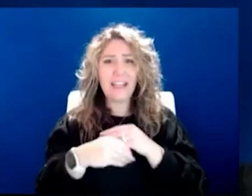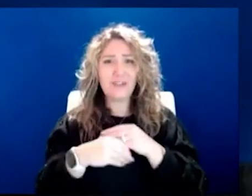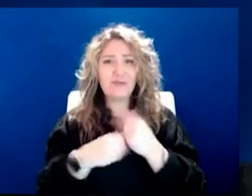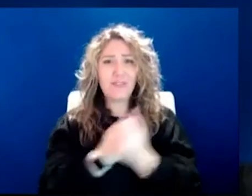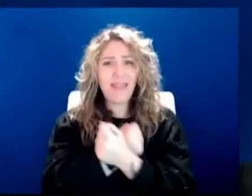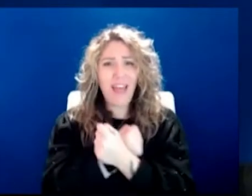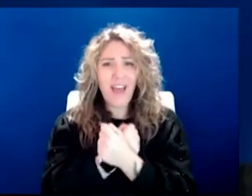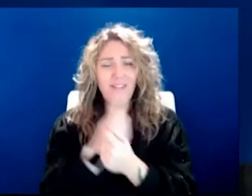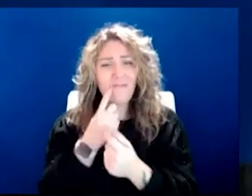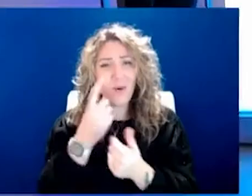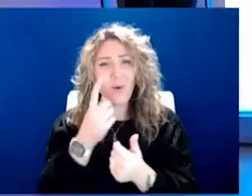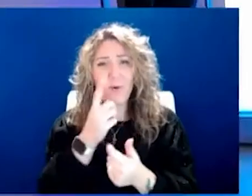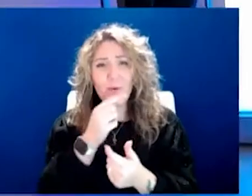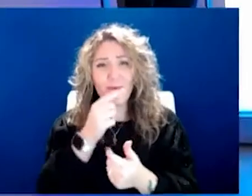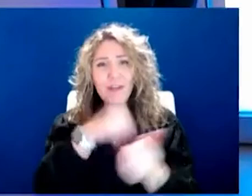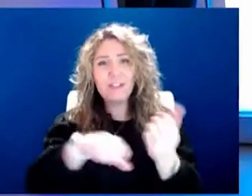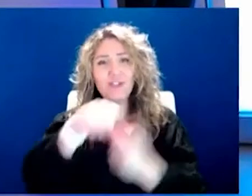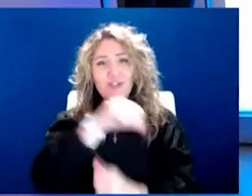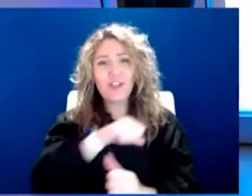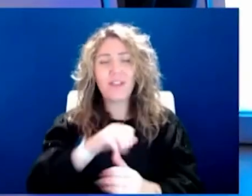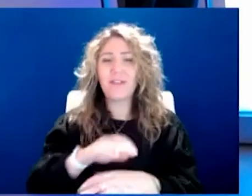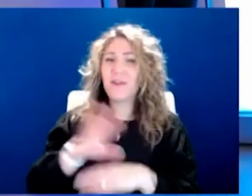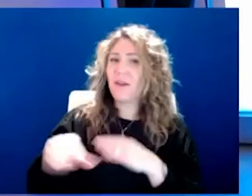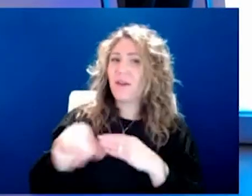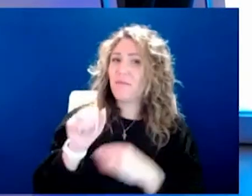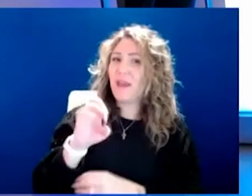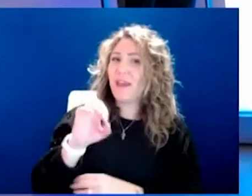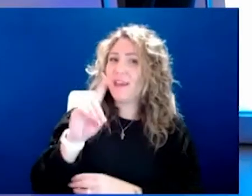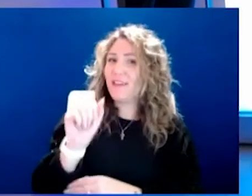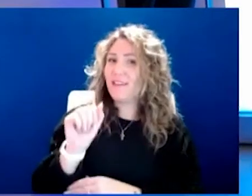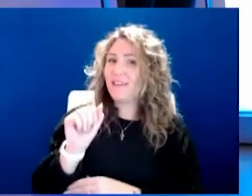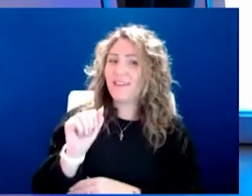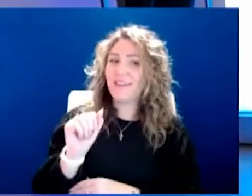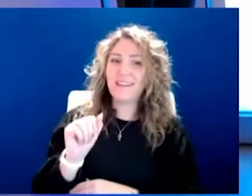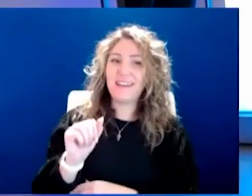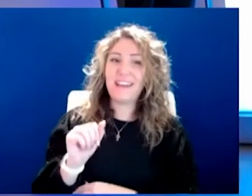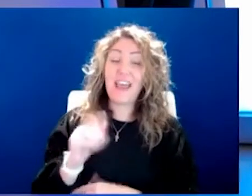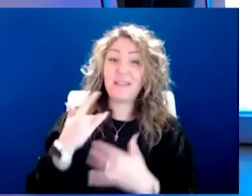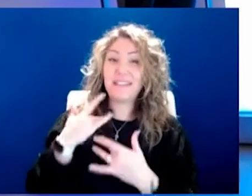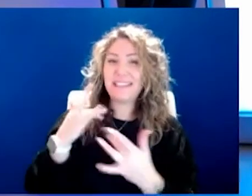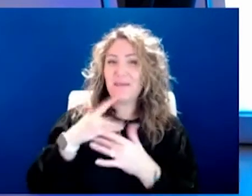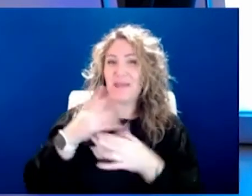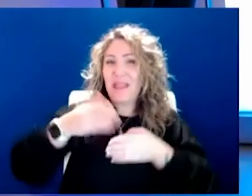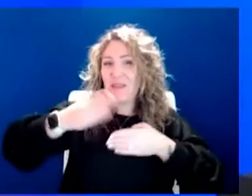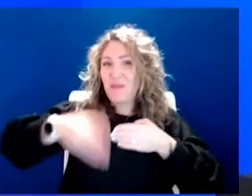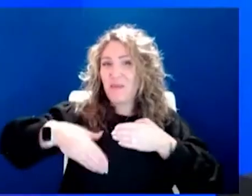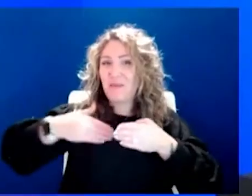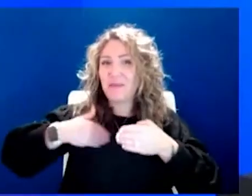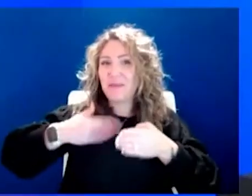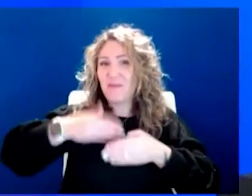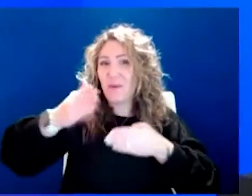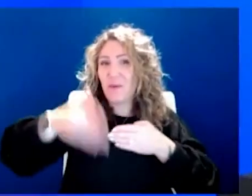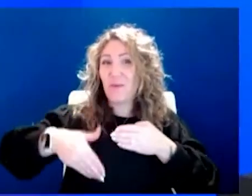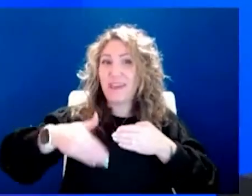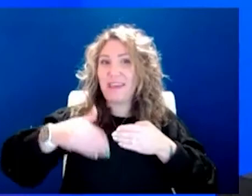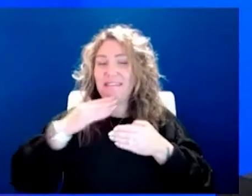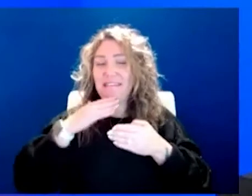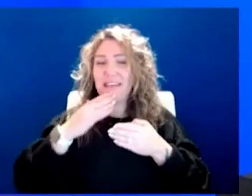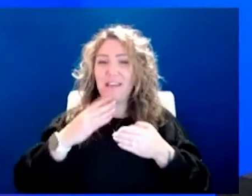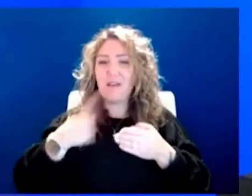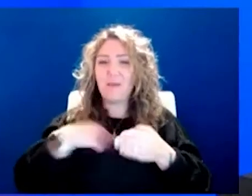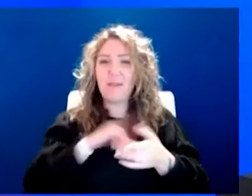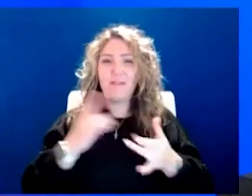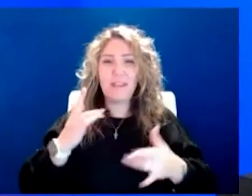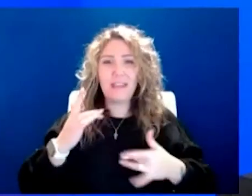other. Extra love. Amanda. Yeah, we are. I'm usually on the weekend, so I have my weekend wrap up. We have some exciting